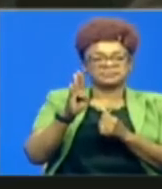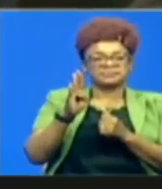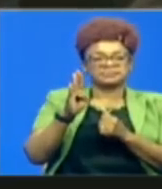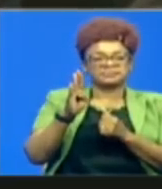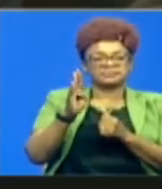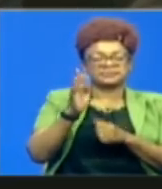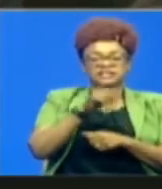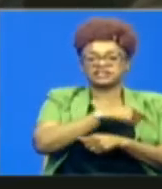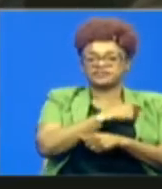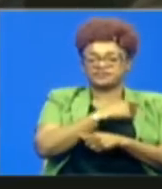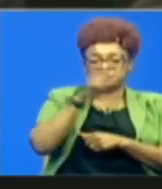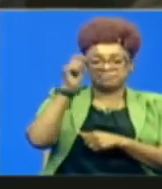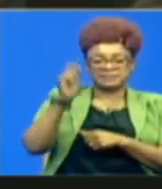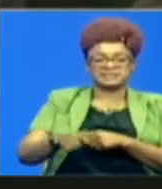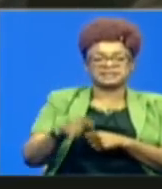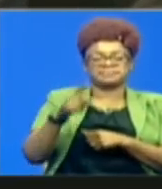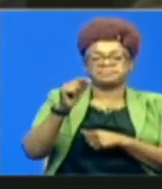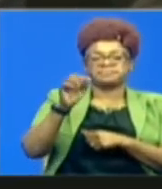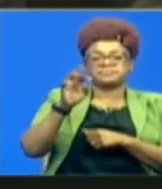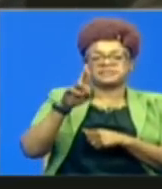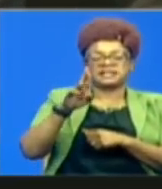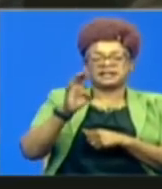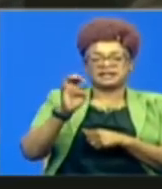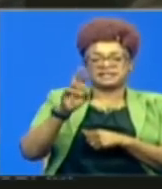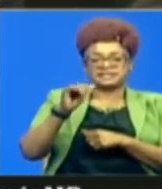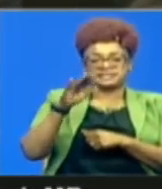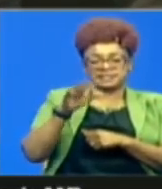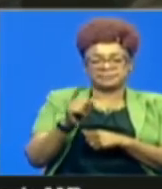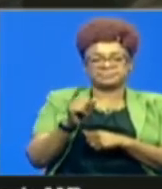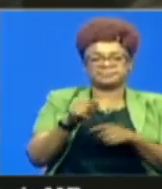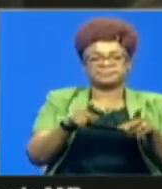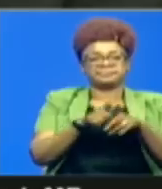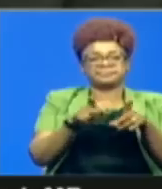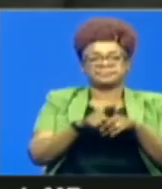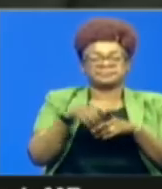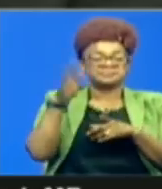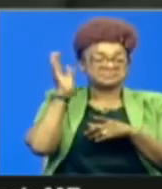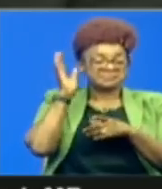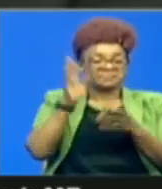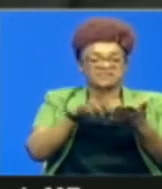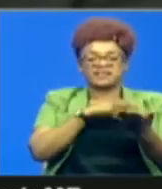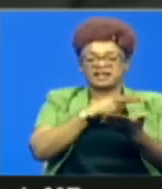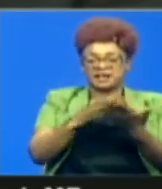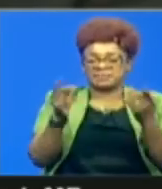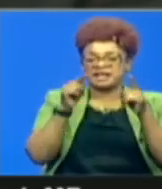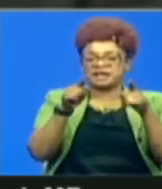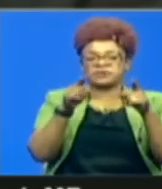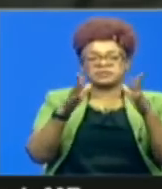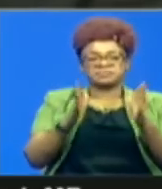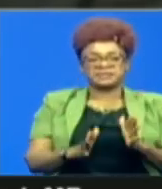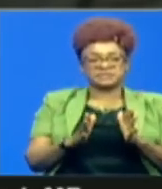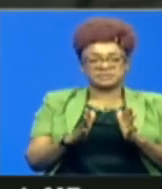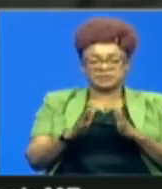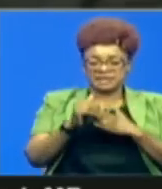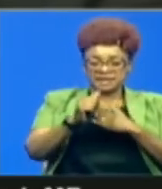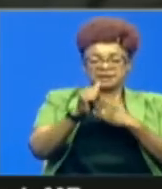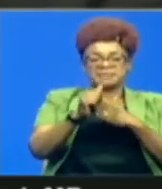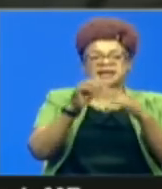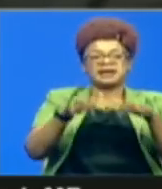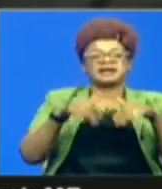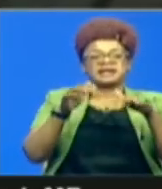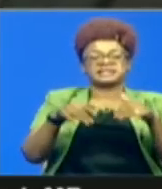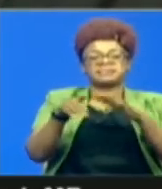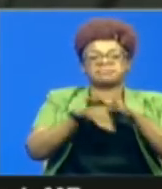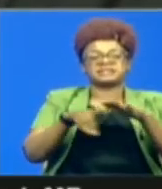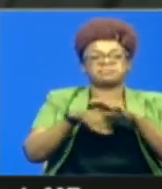Chief Magistrate Teresia Murigi further heard that there was failure by the accused persons, led by the Agriculture Principal